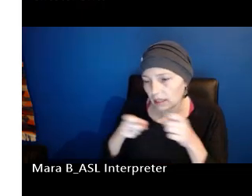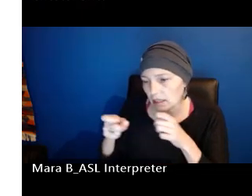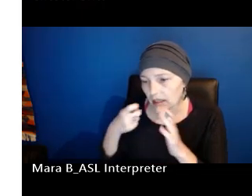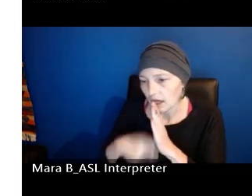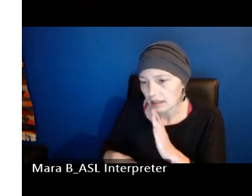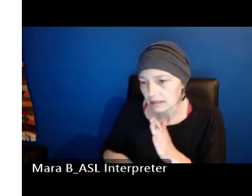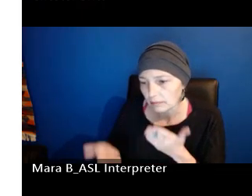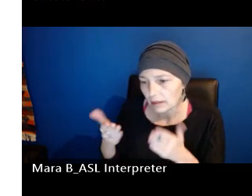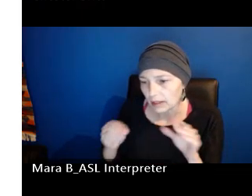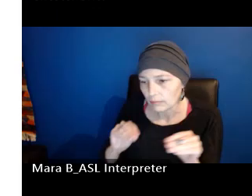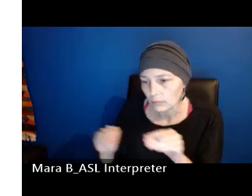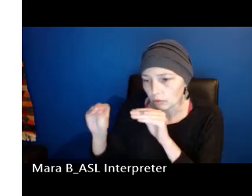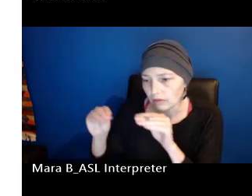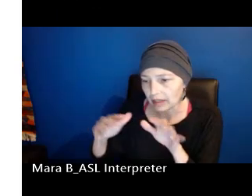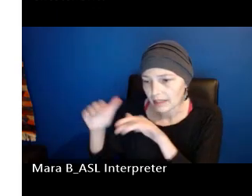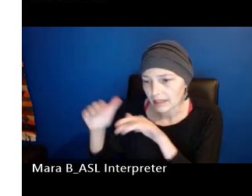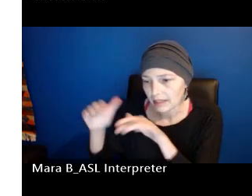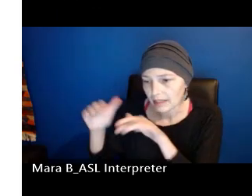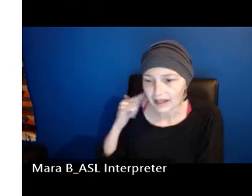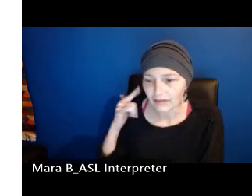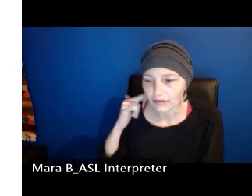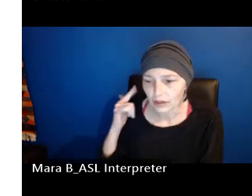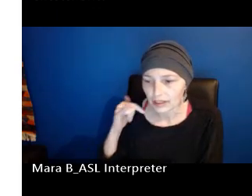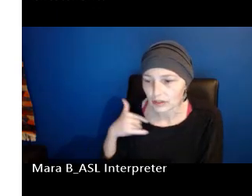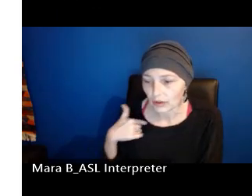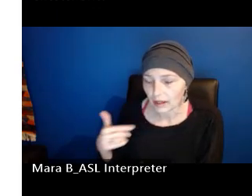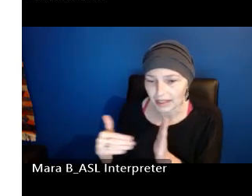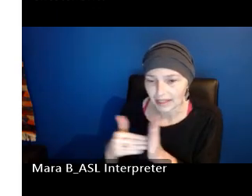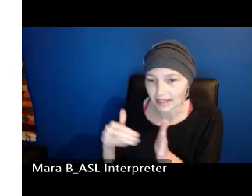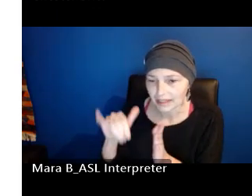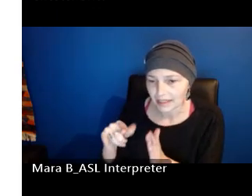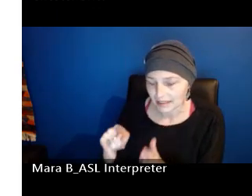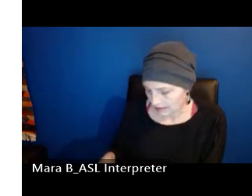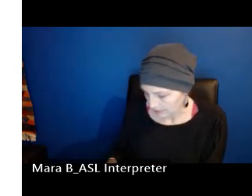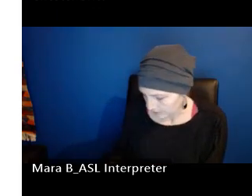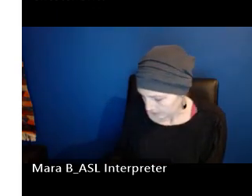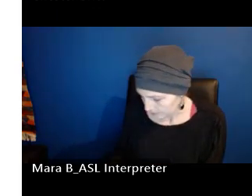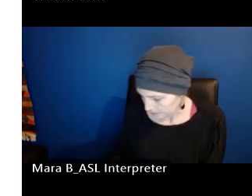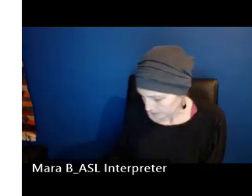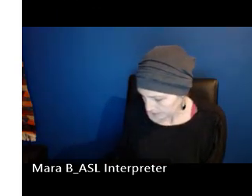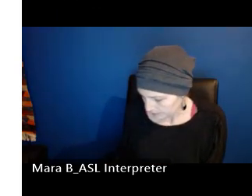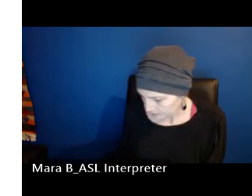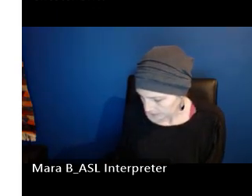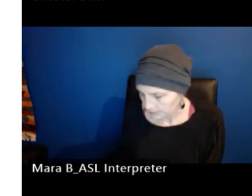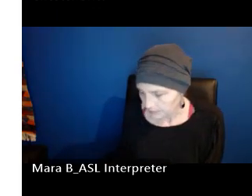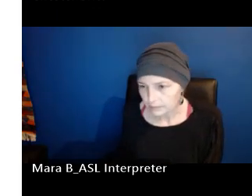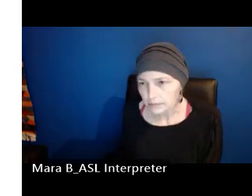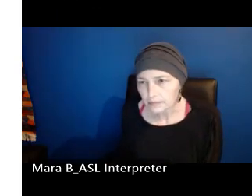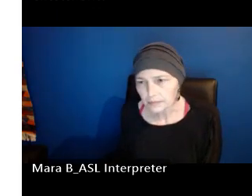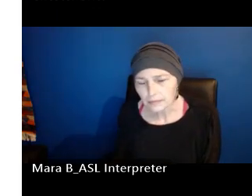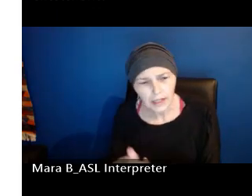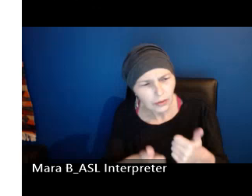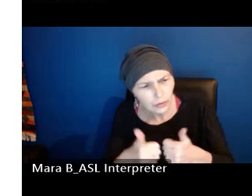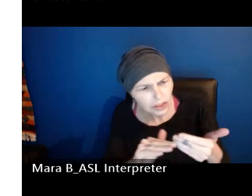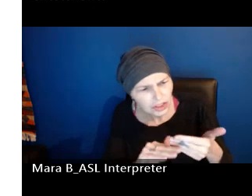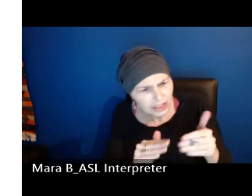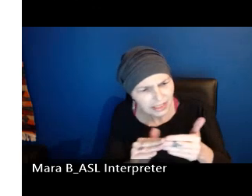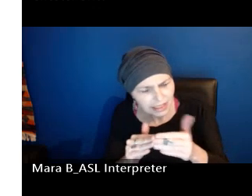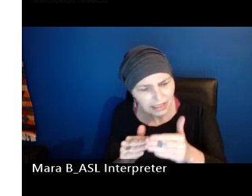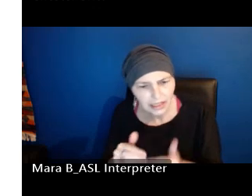out of California. So I'm totally against it. Thank you. Ellen, could you mention what city you're from? Oh, I'm